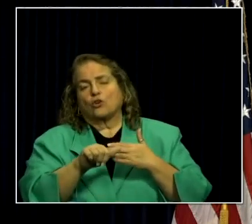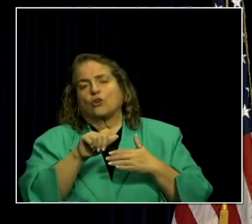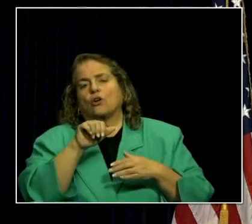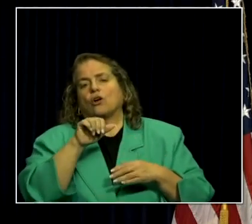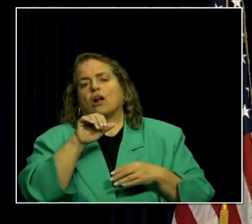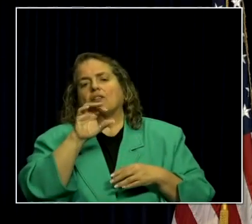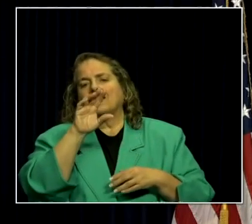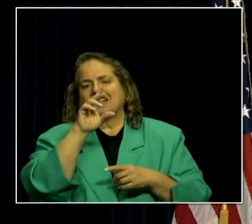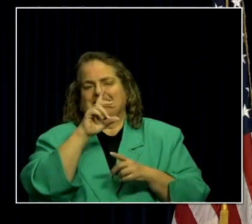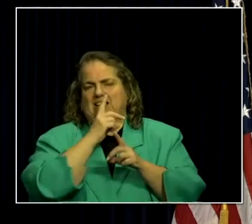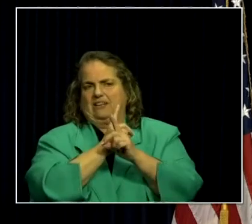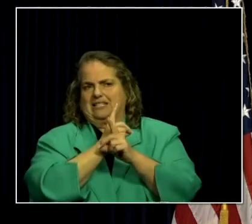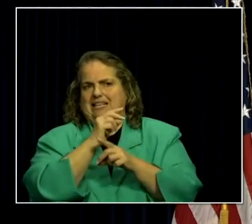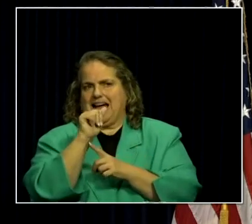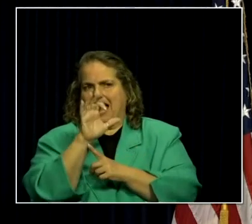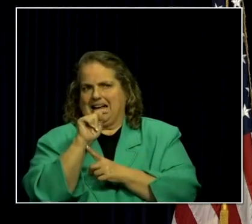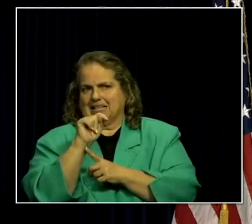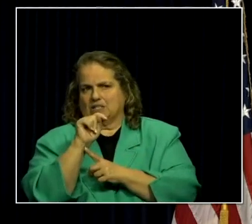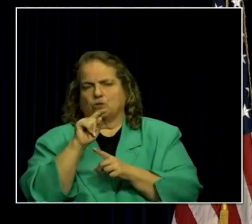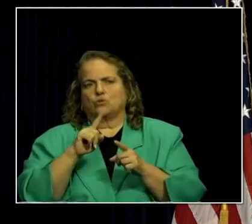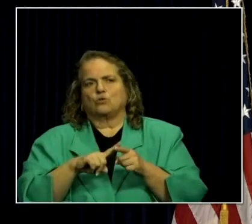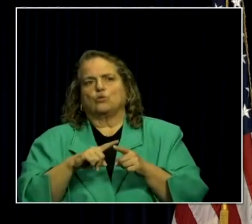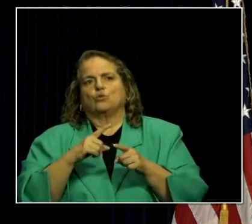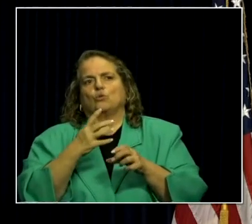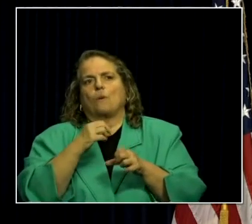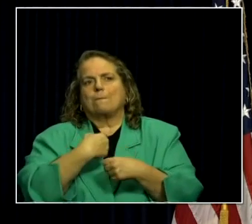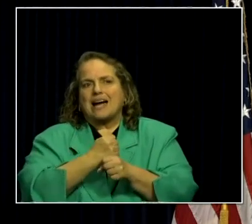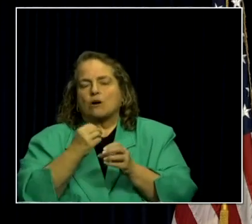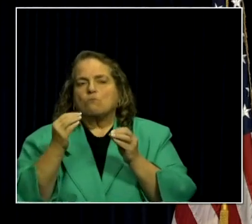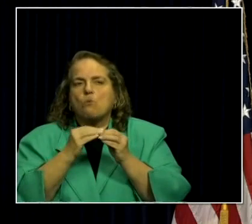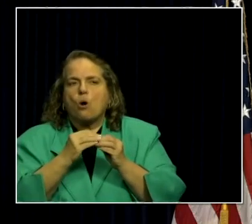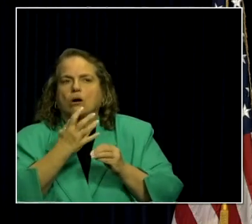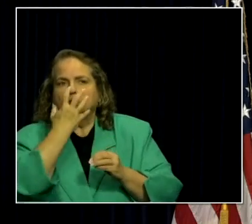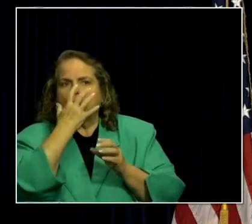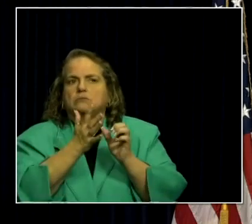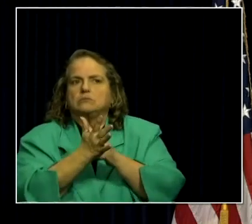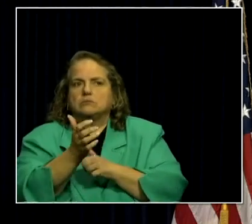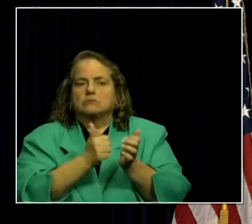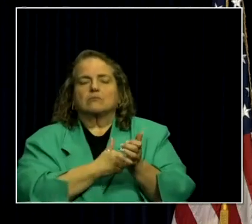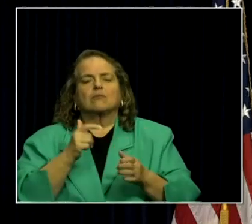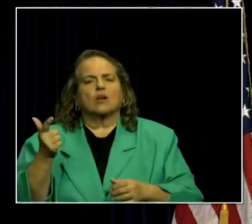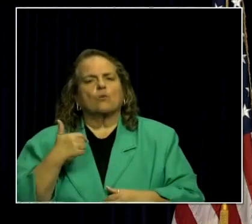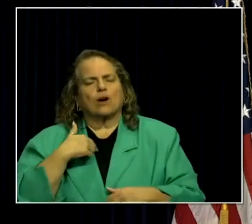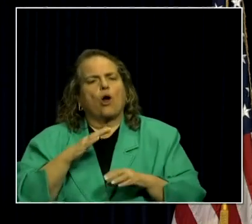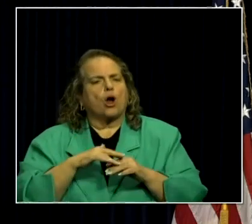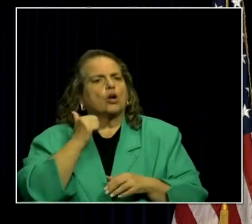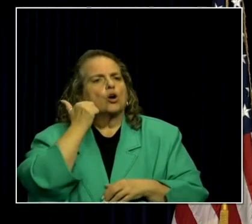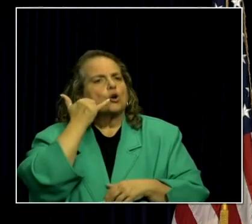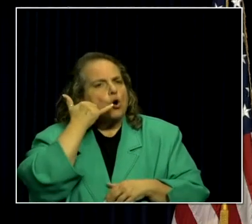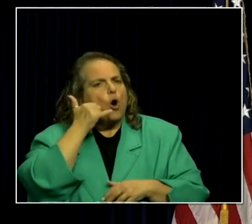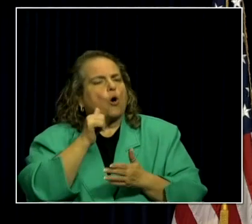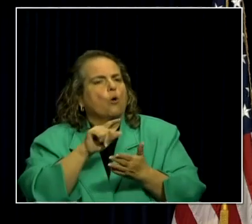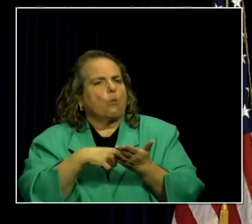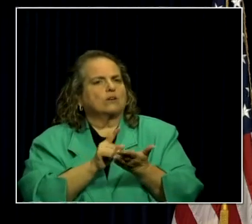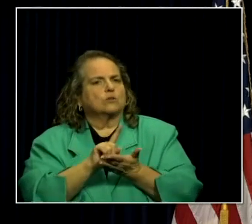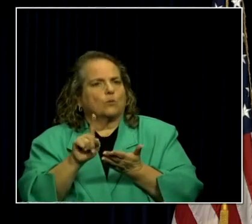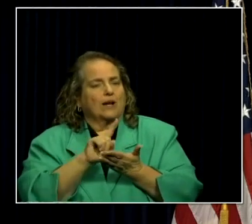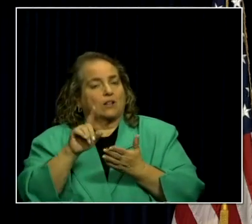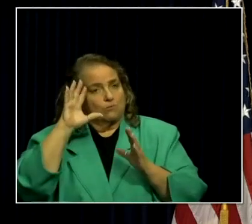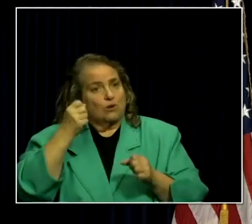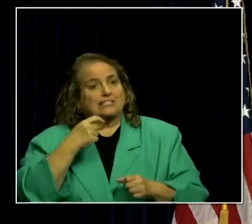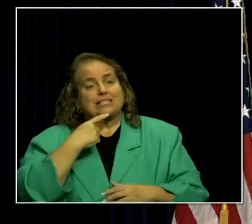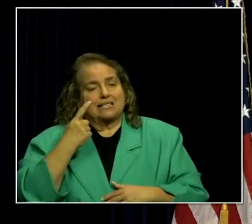has. We were on a call today. We're on a call about once a week. What he has told us is he's willing to use it, but he has